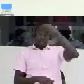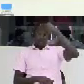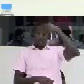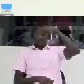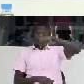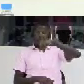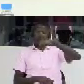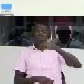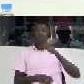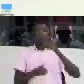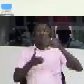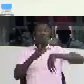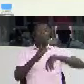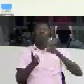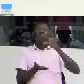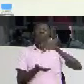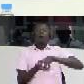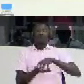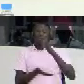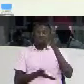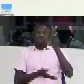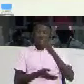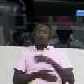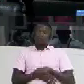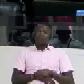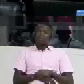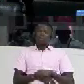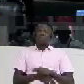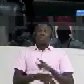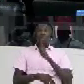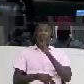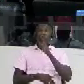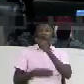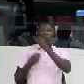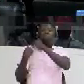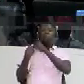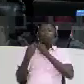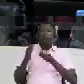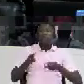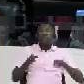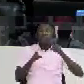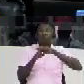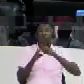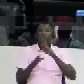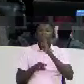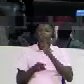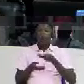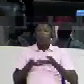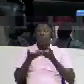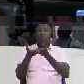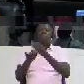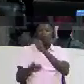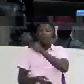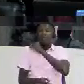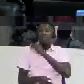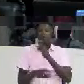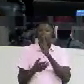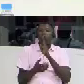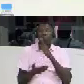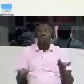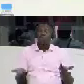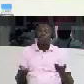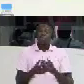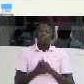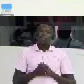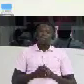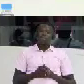I am at the headquarters in Banjul. And who do you report to? yow kan mooy sa njiit jamono ji. Are you